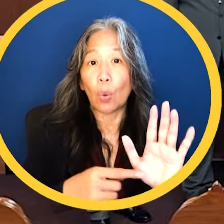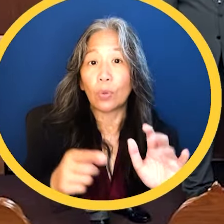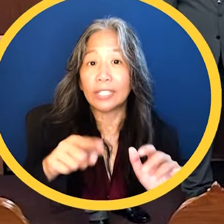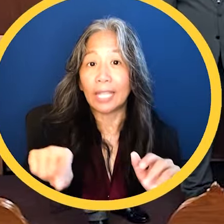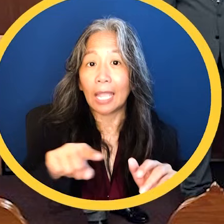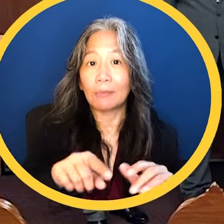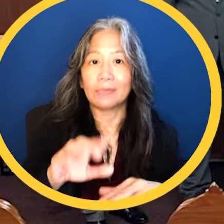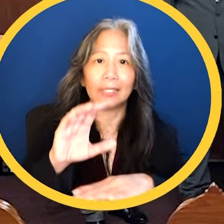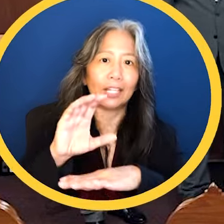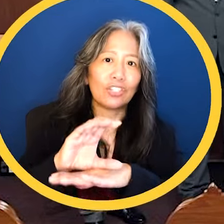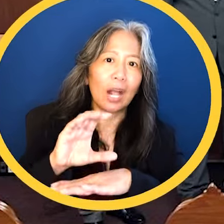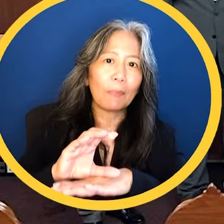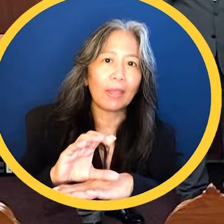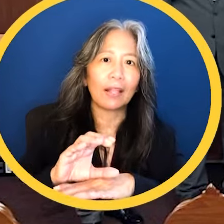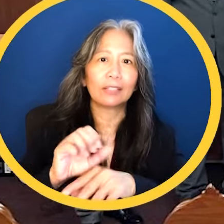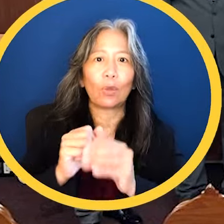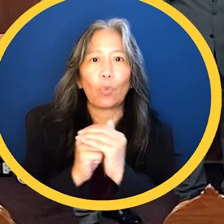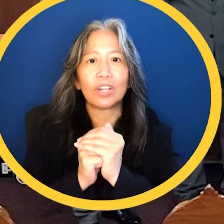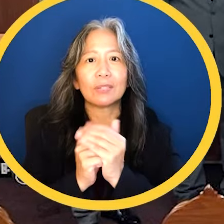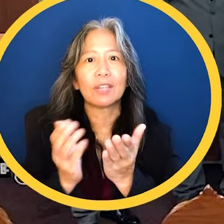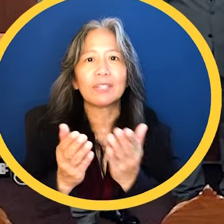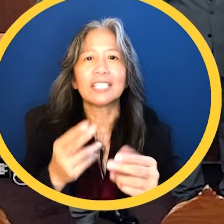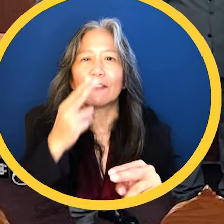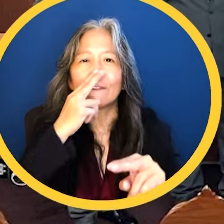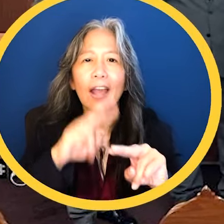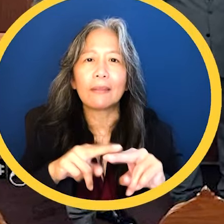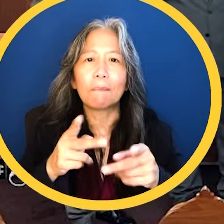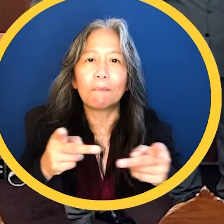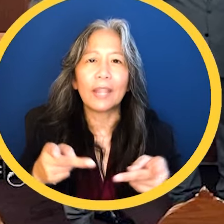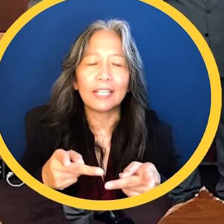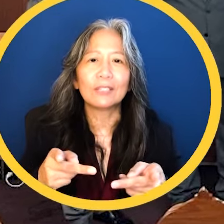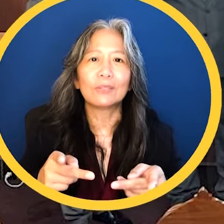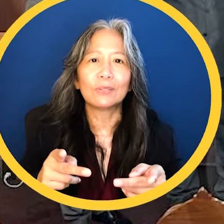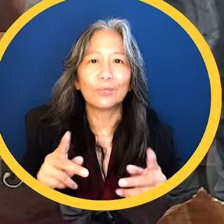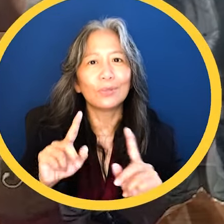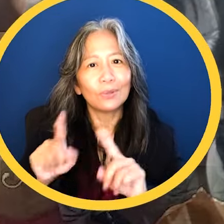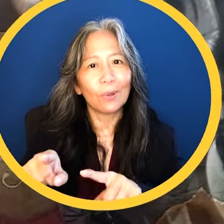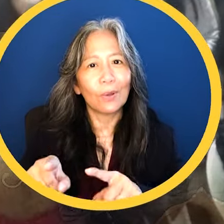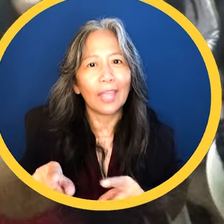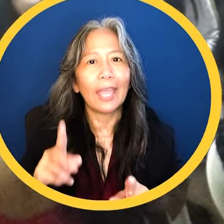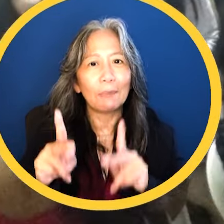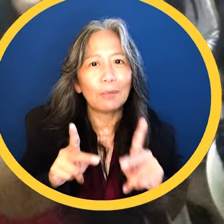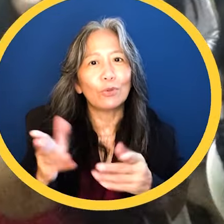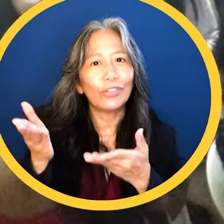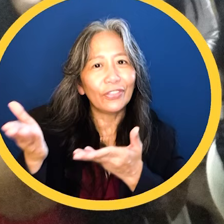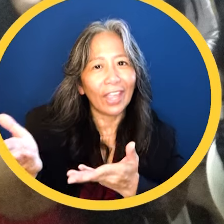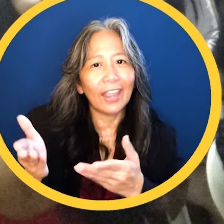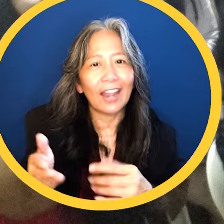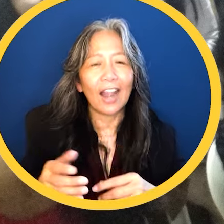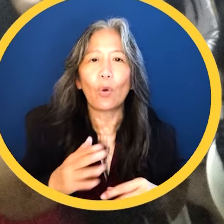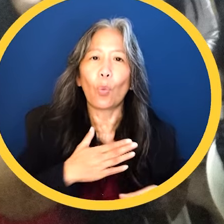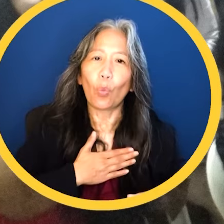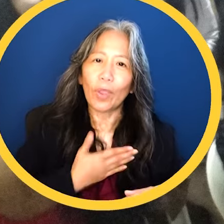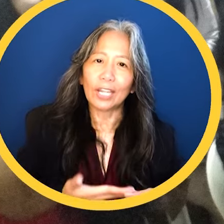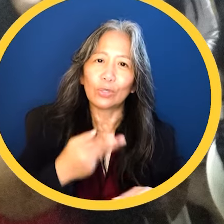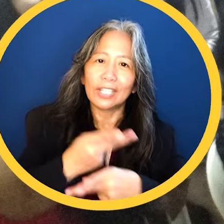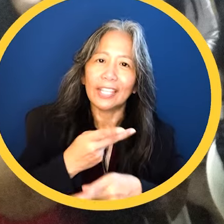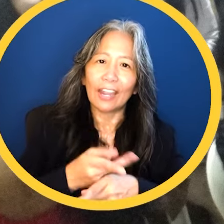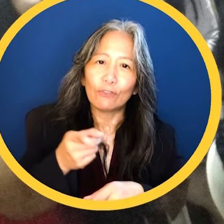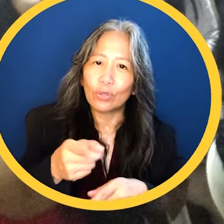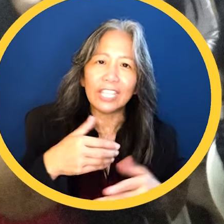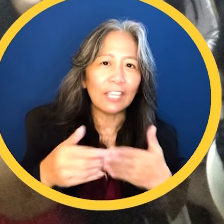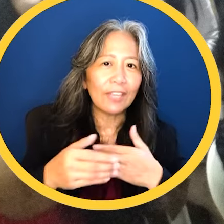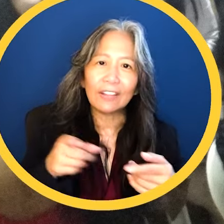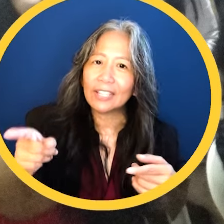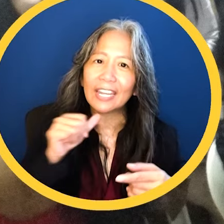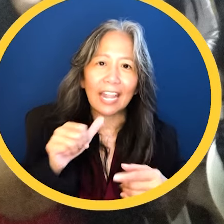the chapel or the place of worship is a fun place to be, and that there are people there who are willing to take care of you, even though they're not